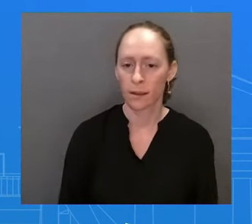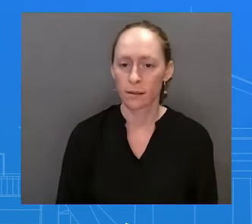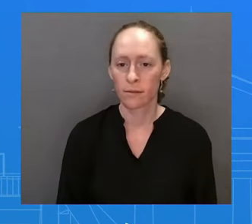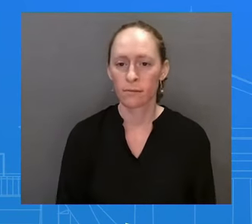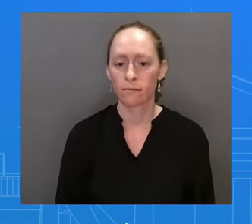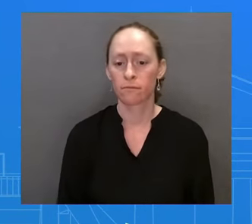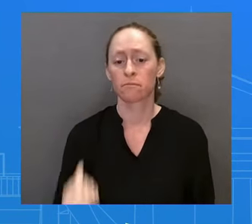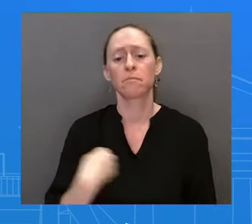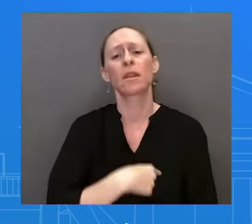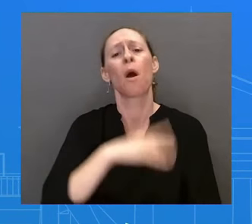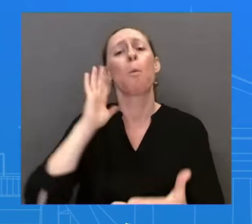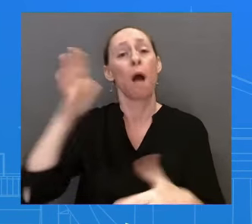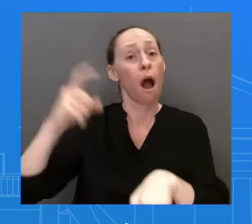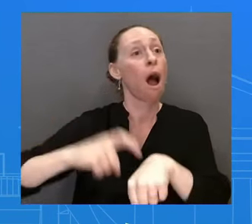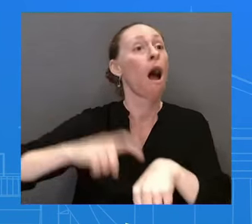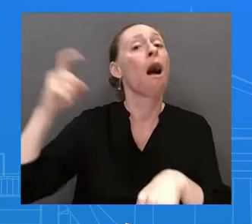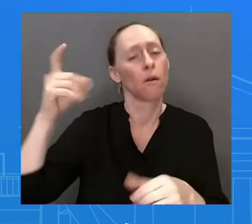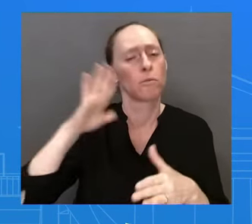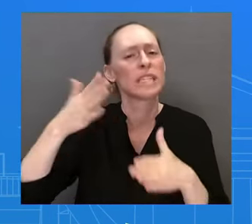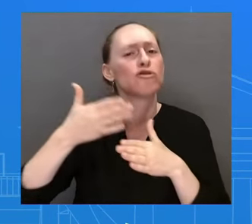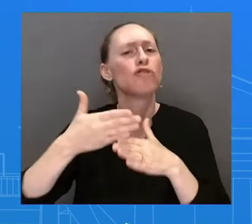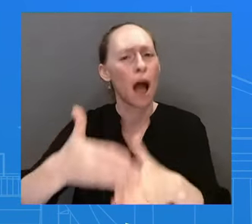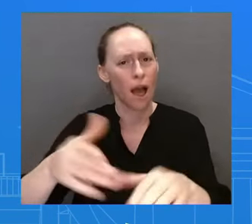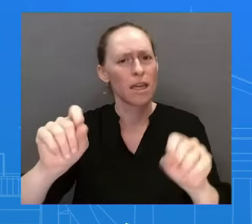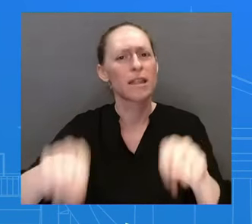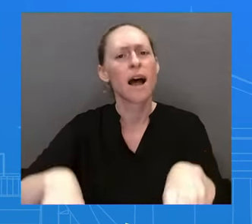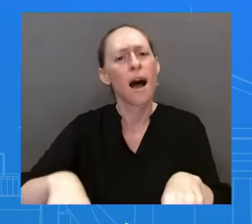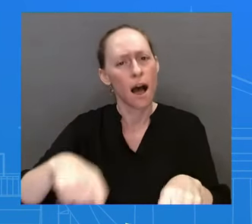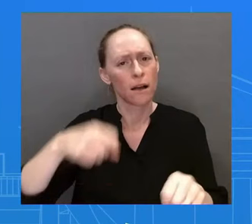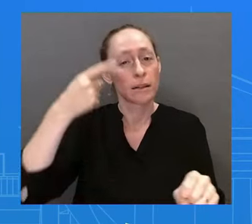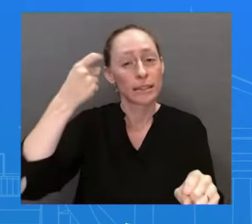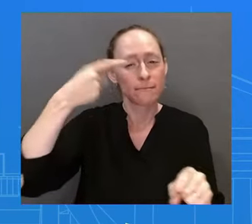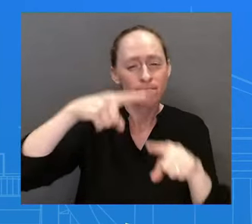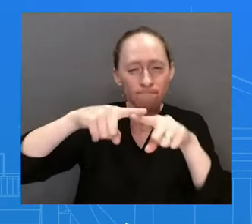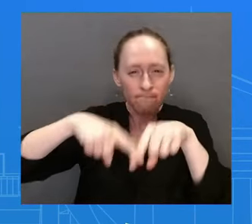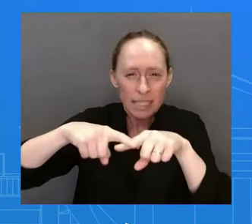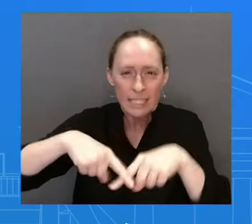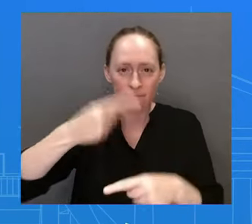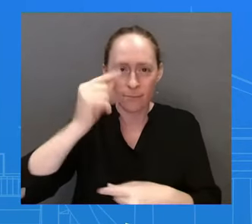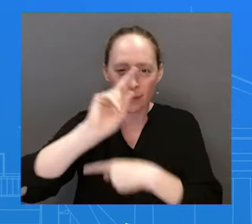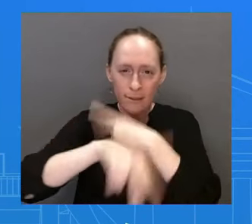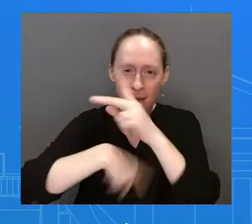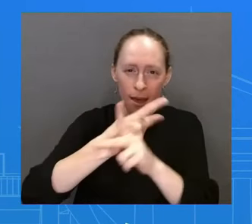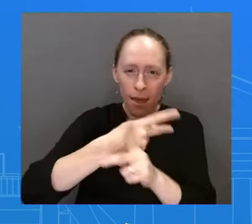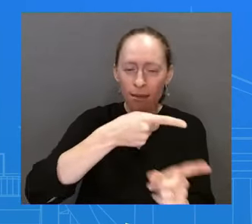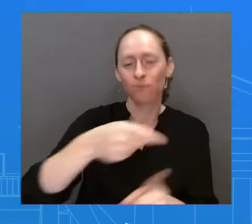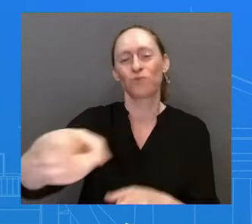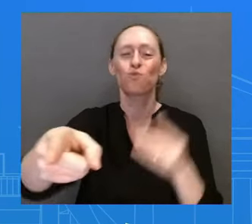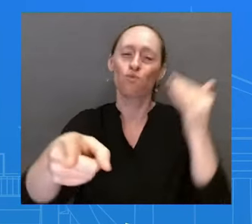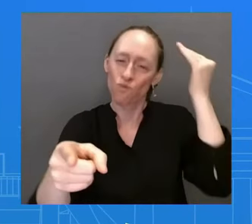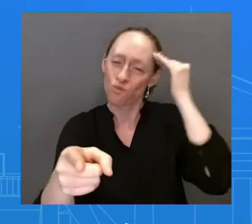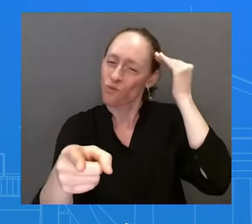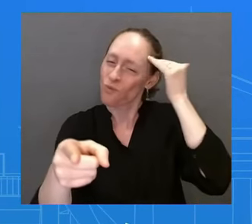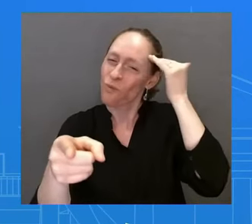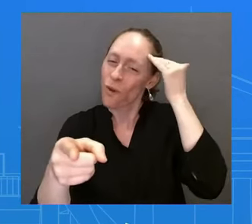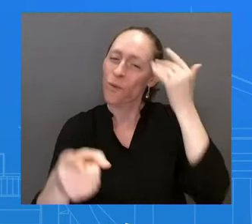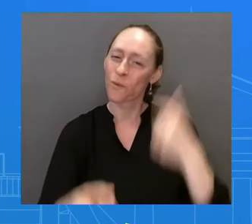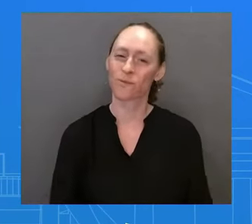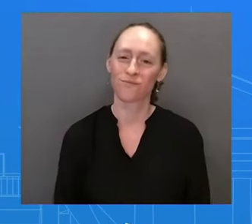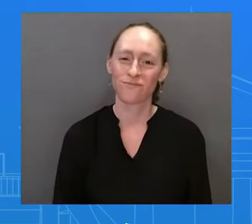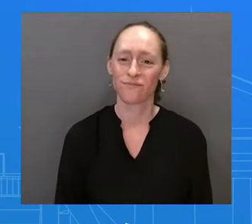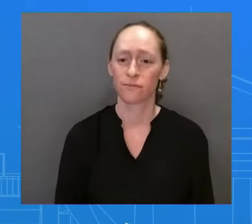of different classified information out there. You know that. Different labels, different classifications on it.